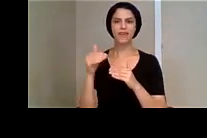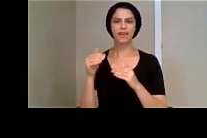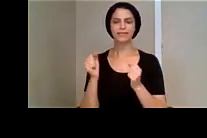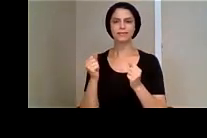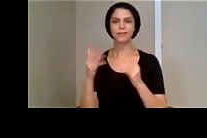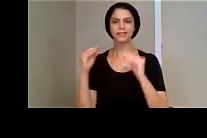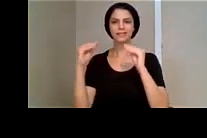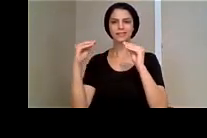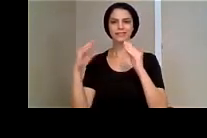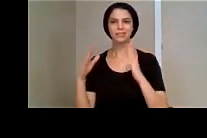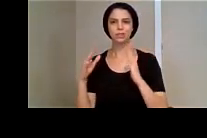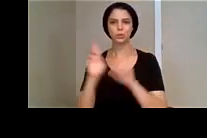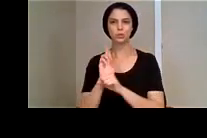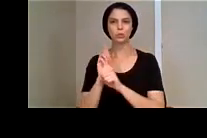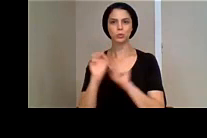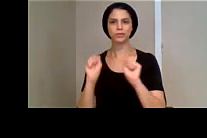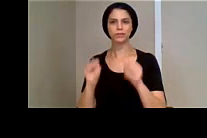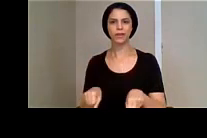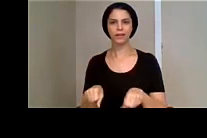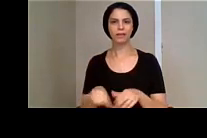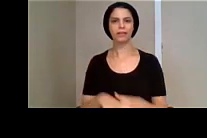entry.